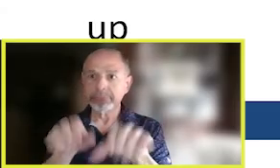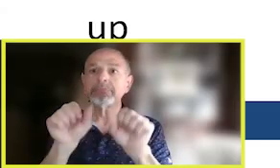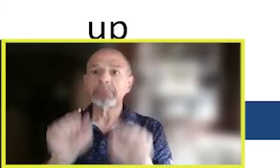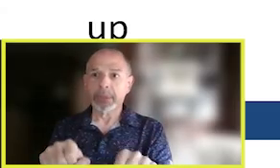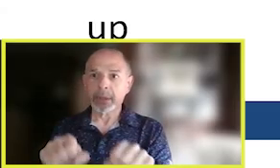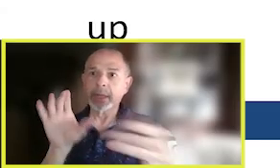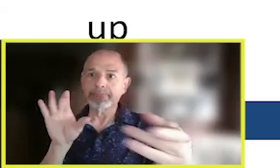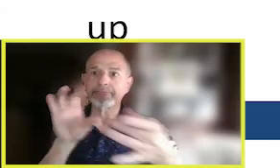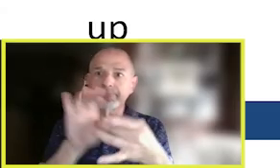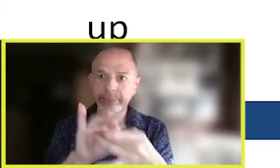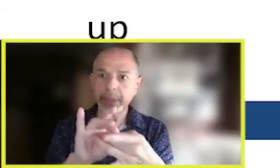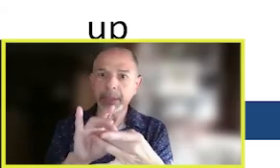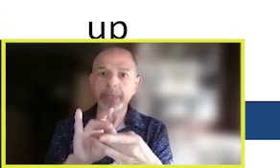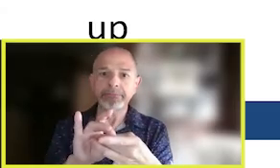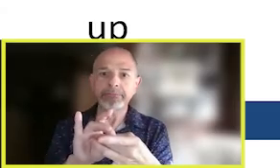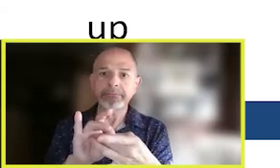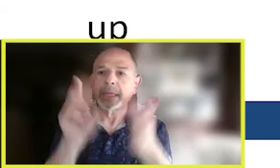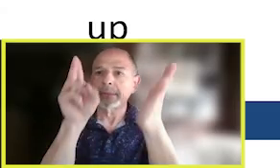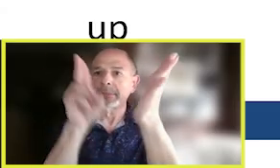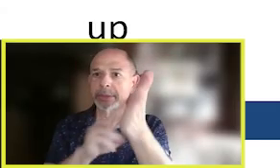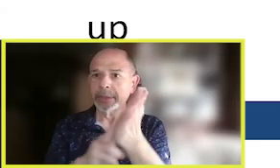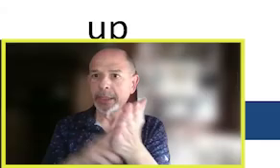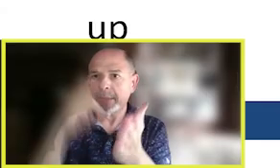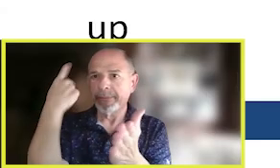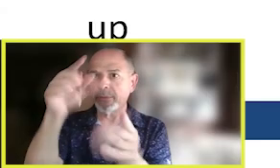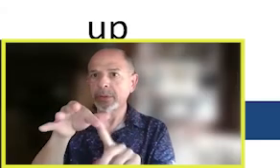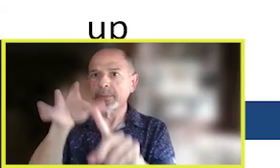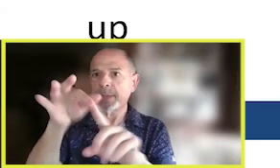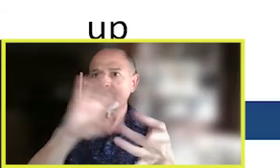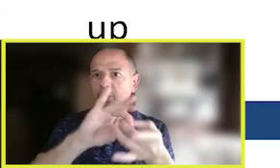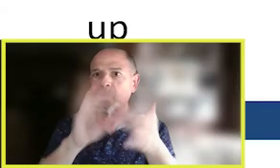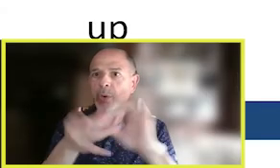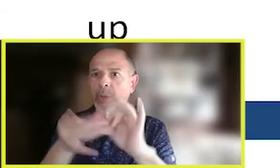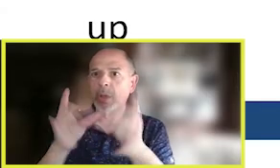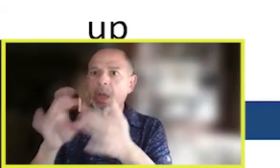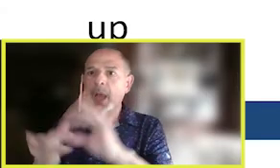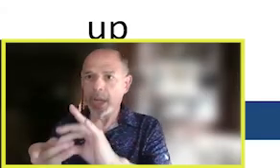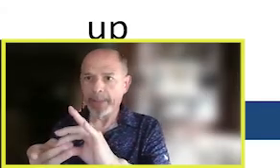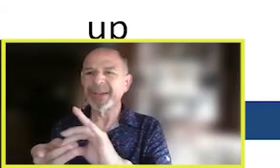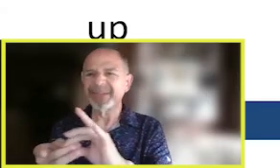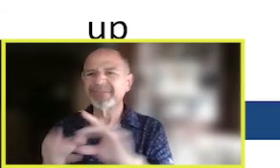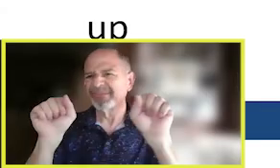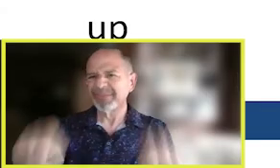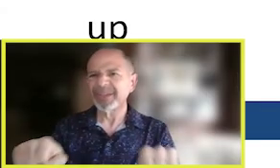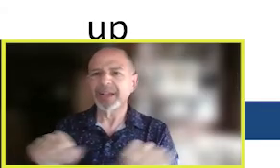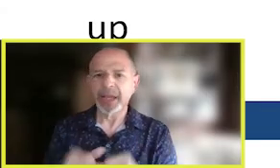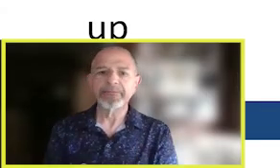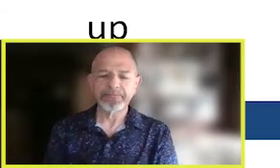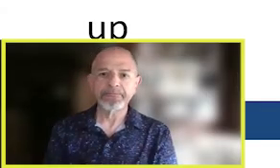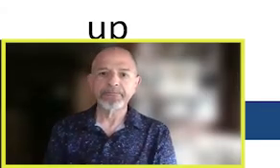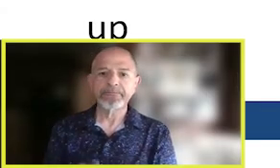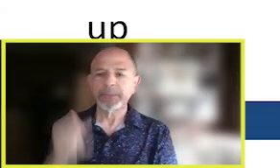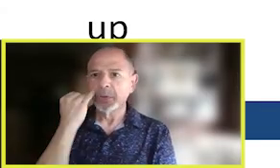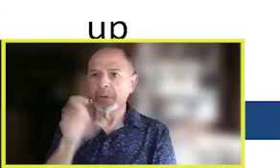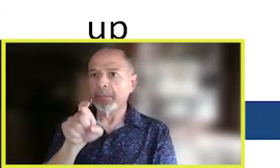PowerPoint will be sent out or made available to people so that they can go in this PowerPoint and click the link if you're not able to